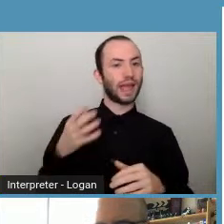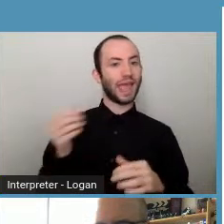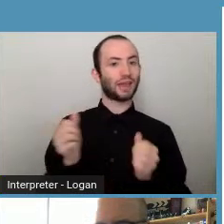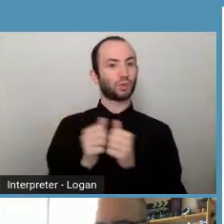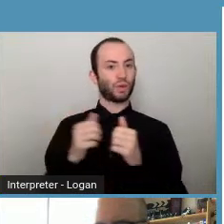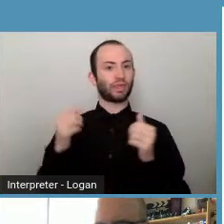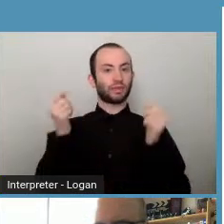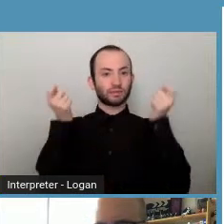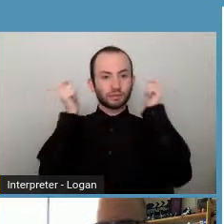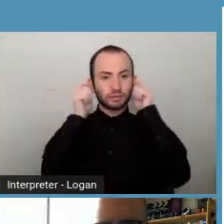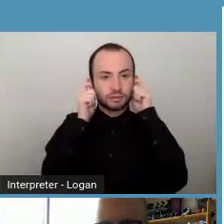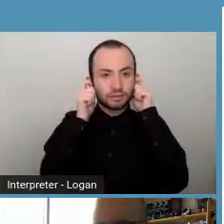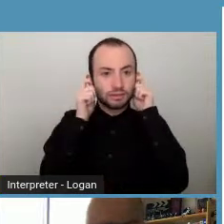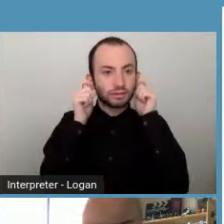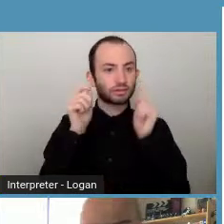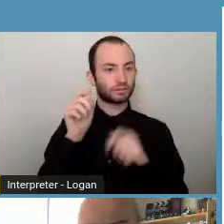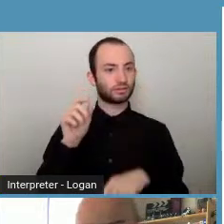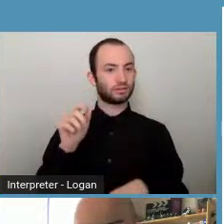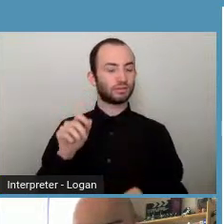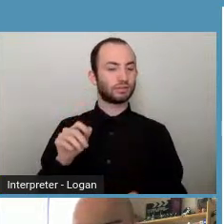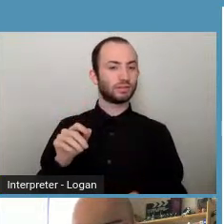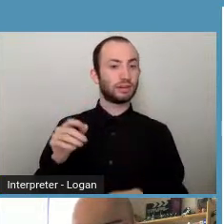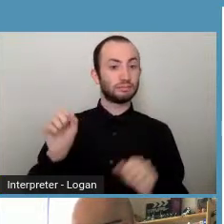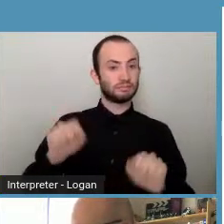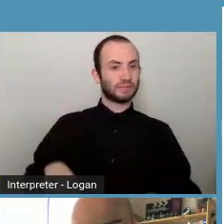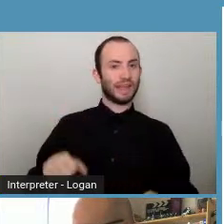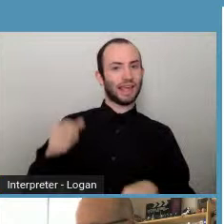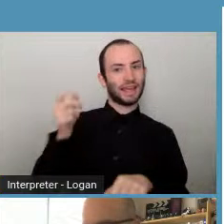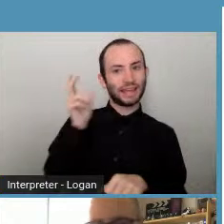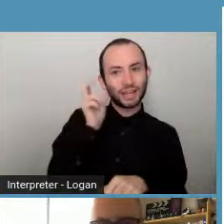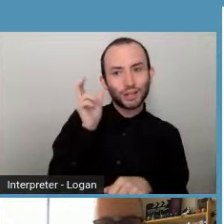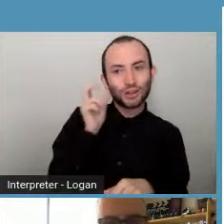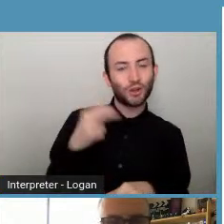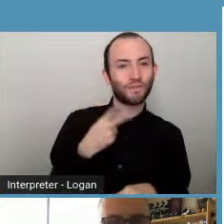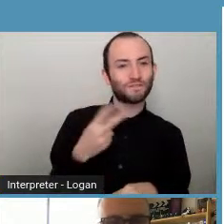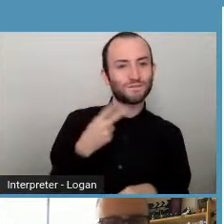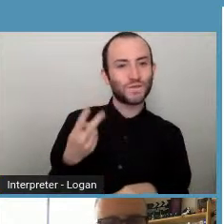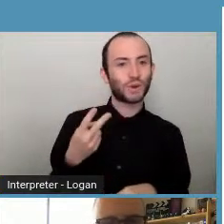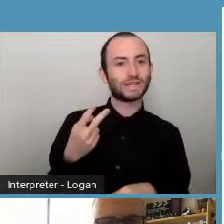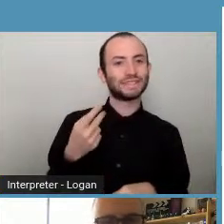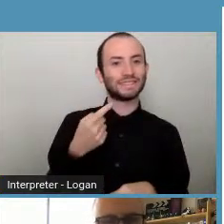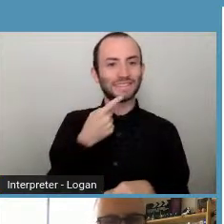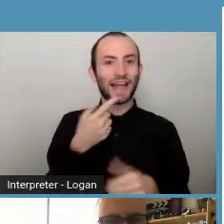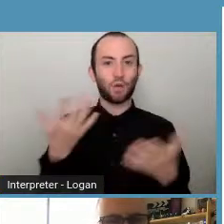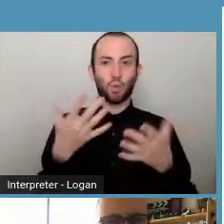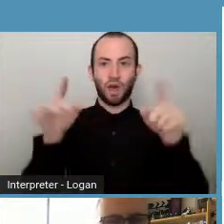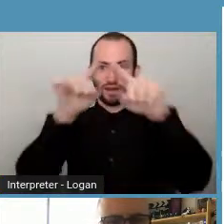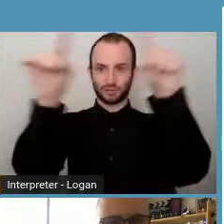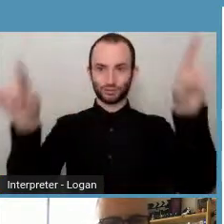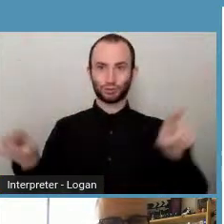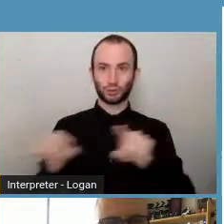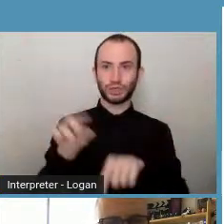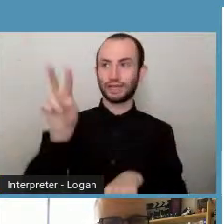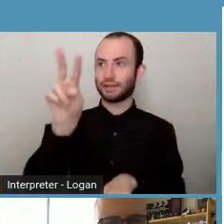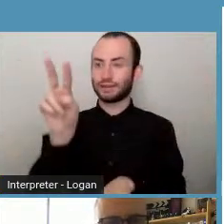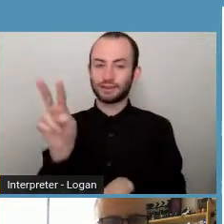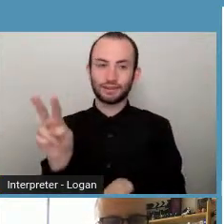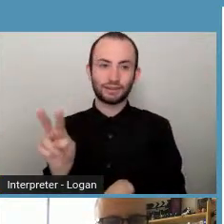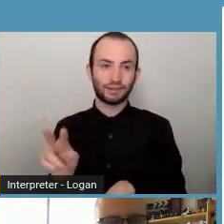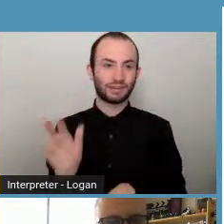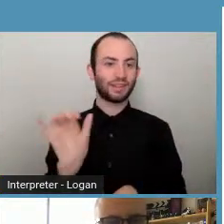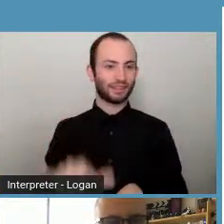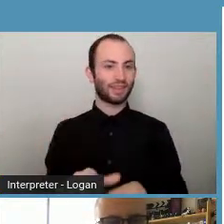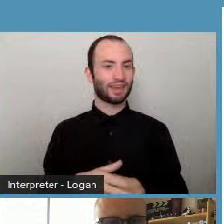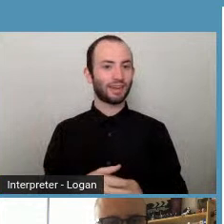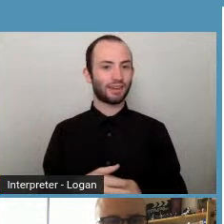So I can hear that voice reading these slides to me because they're accessible, because we've made them semantically accessible. But there's other